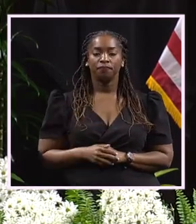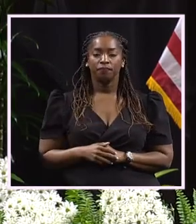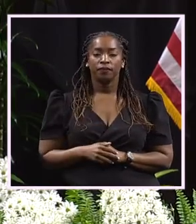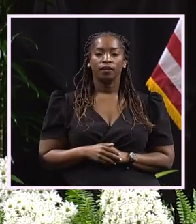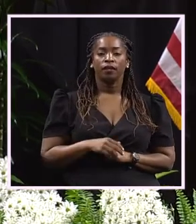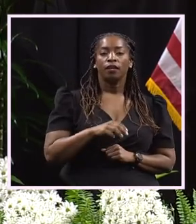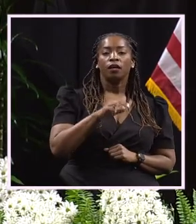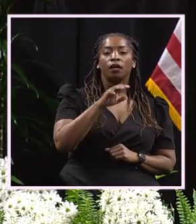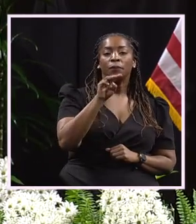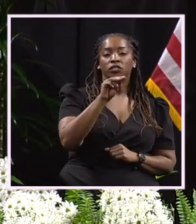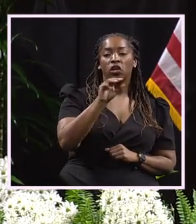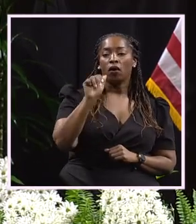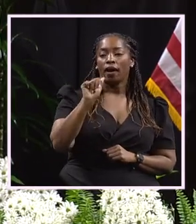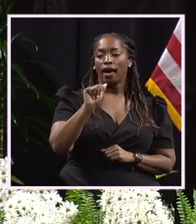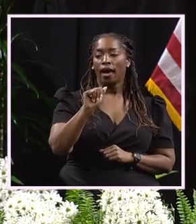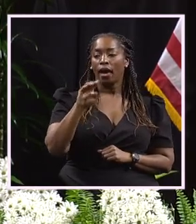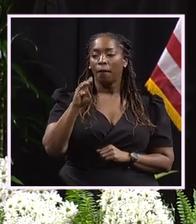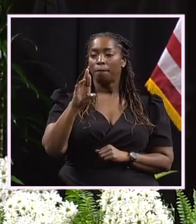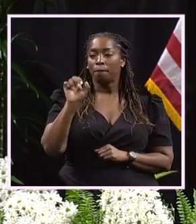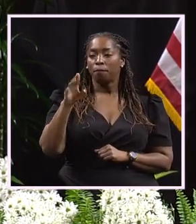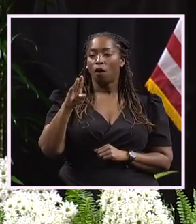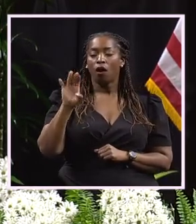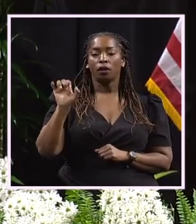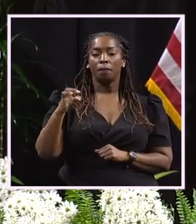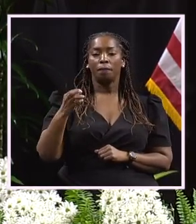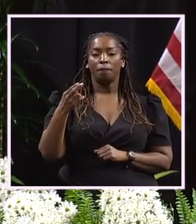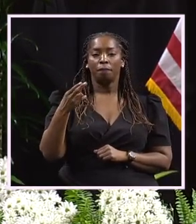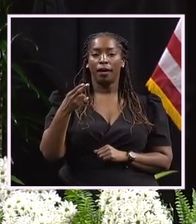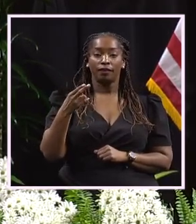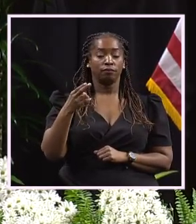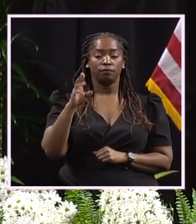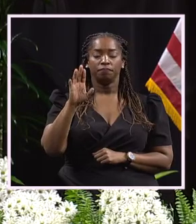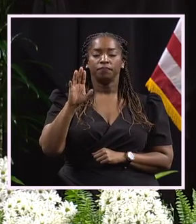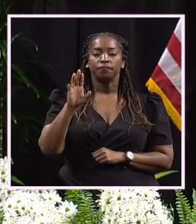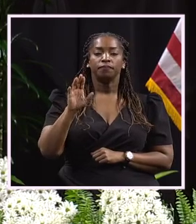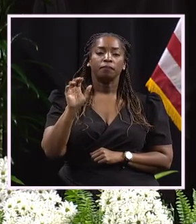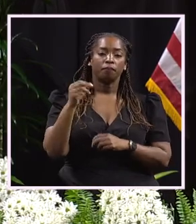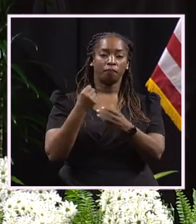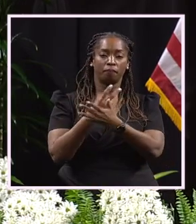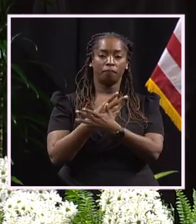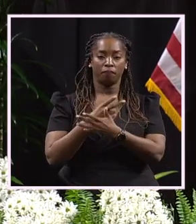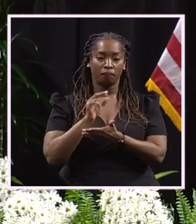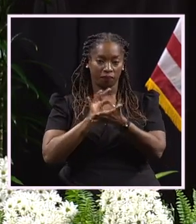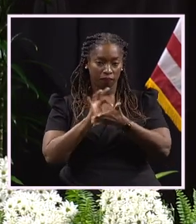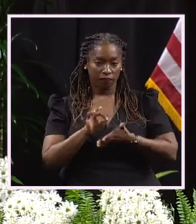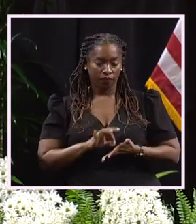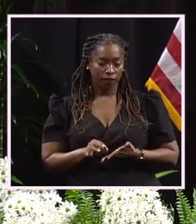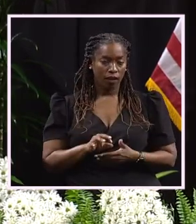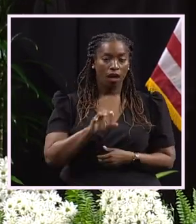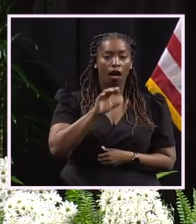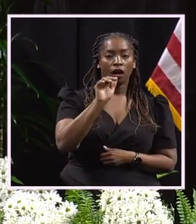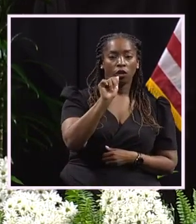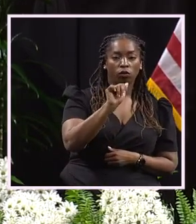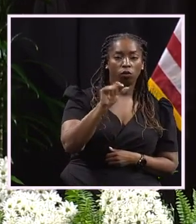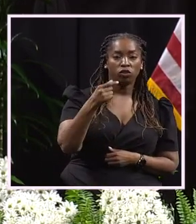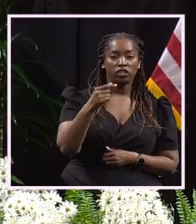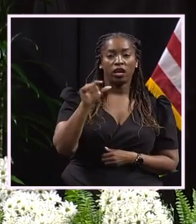Michelle A. Broadbent, Master of Accountancy. Arnoldo G. Avila.